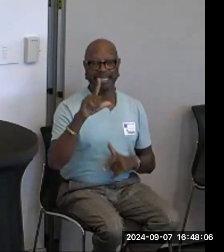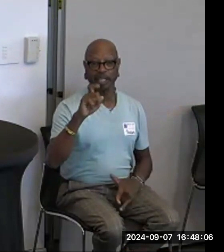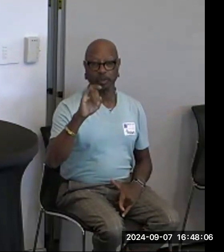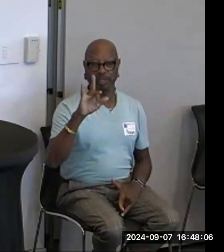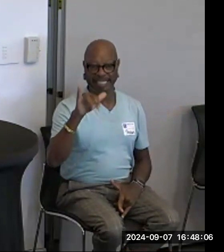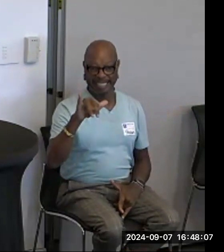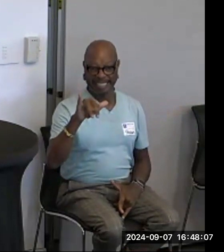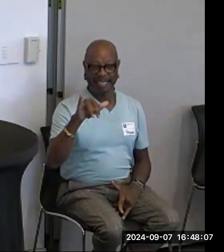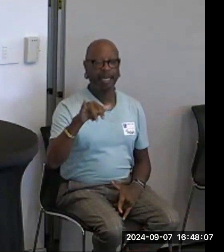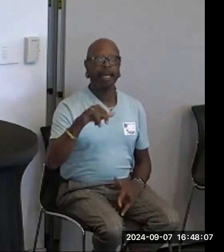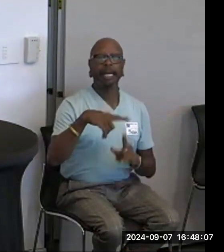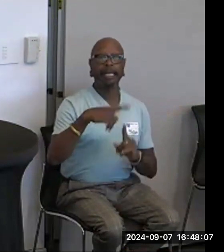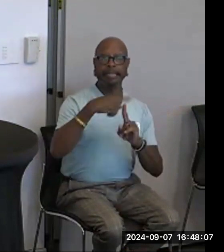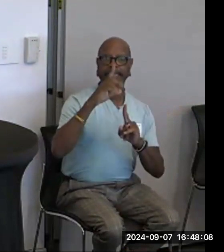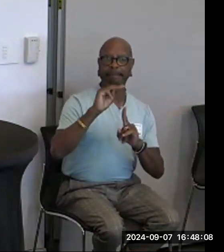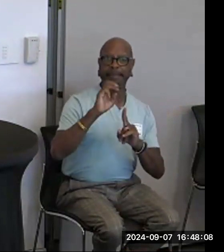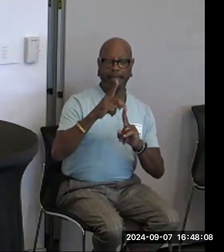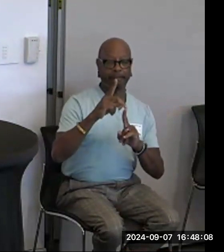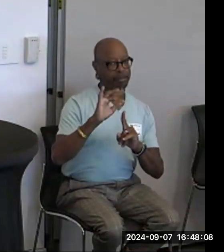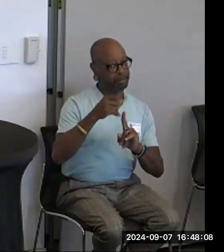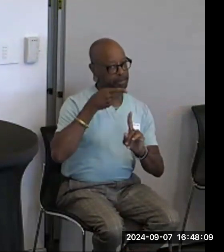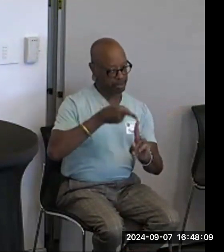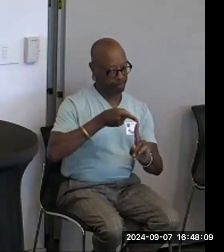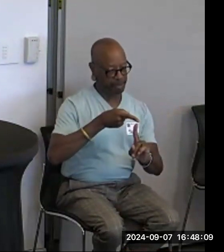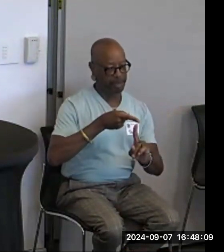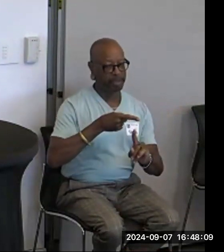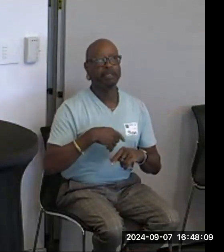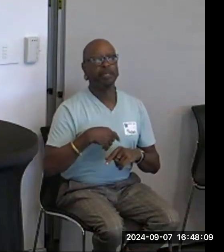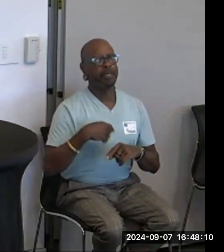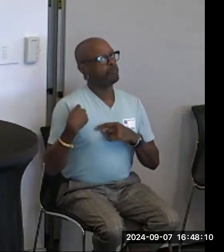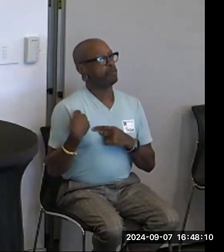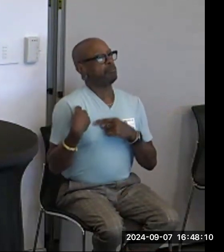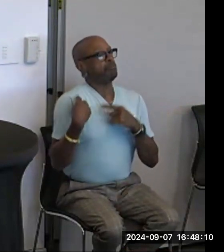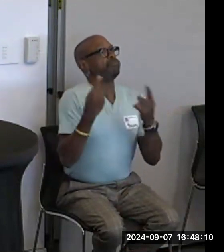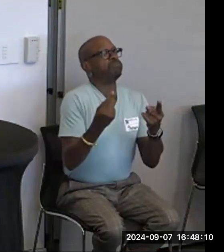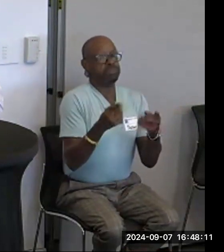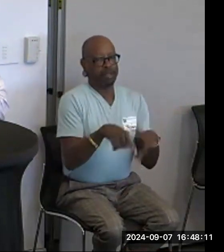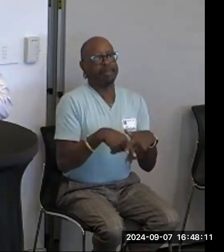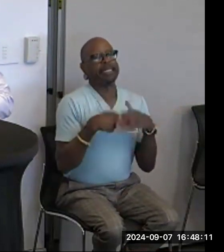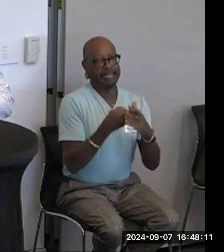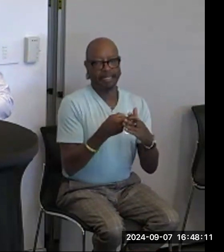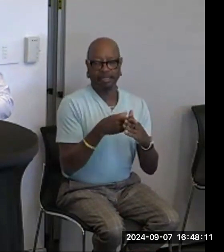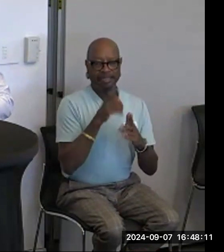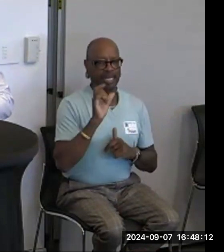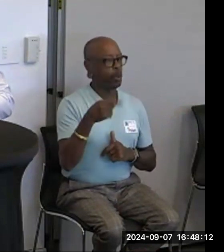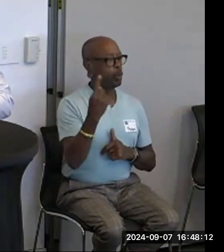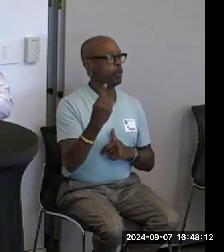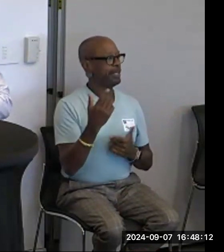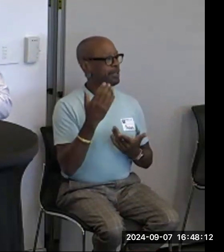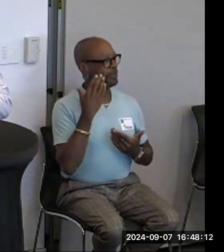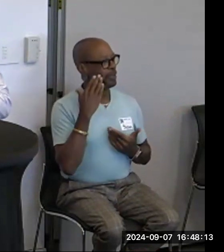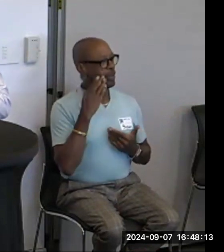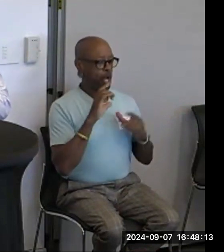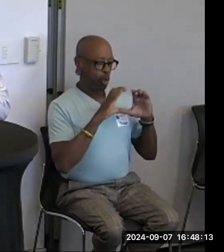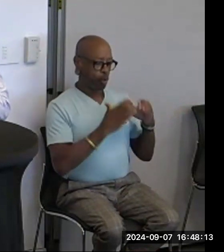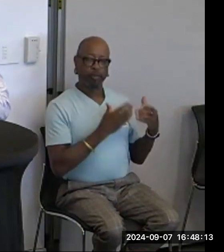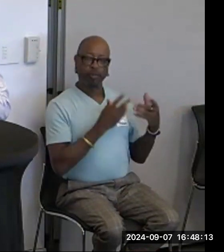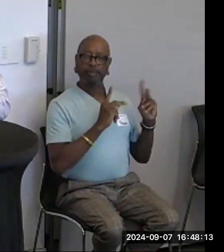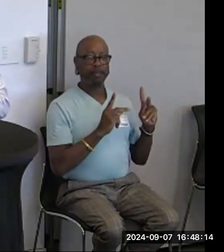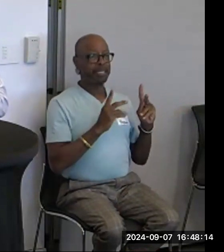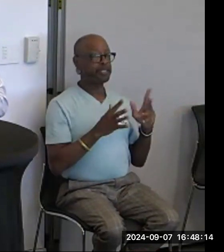the TMAP work in specific from the very beginning. This is not just a group of people